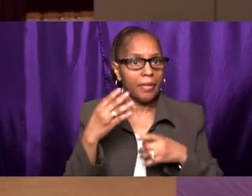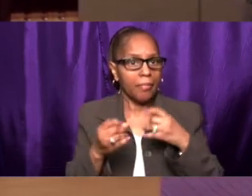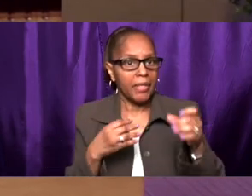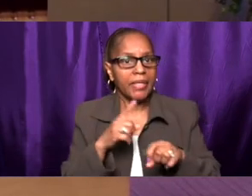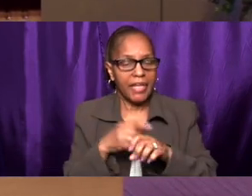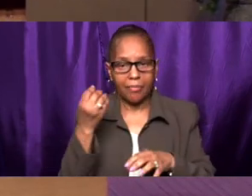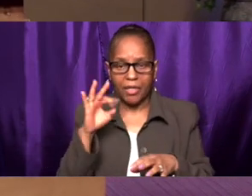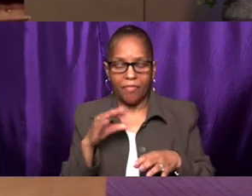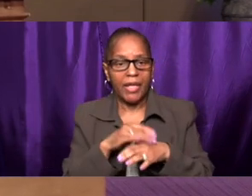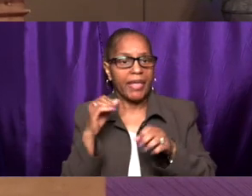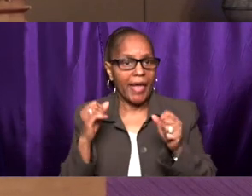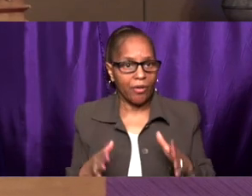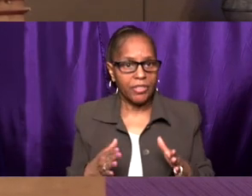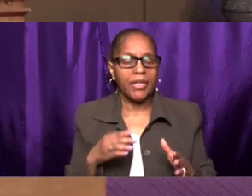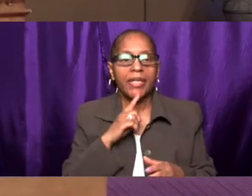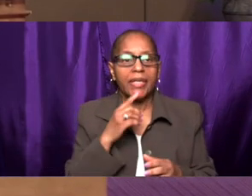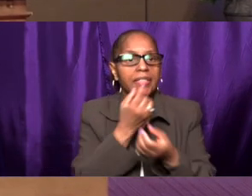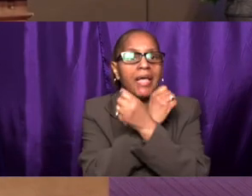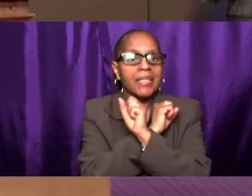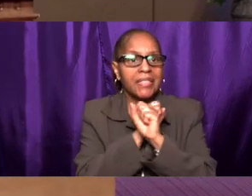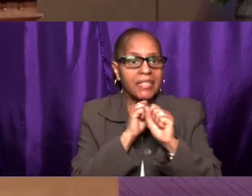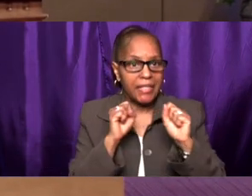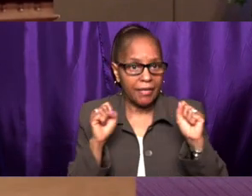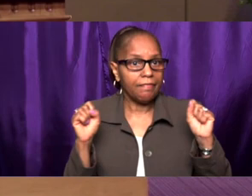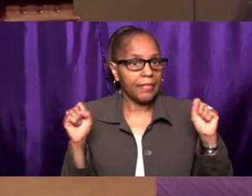counsel is safety.